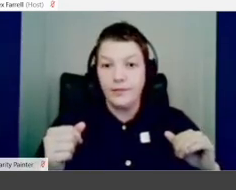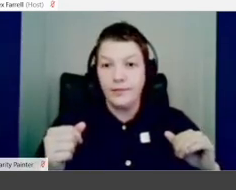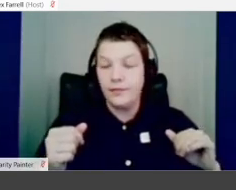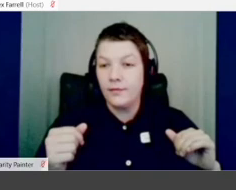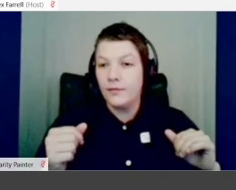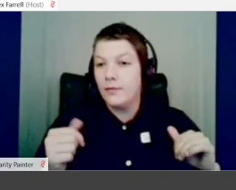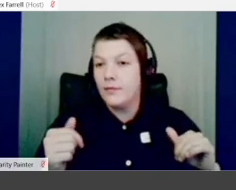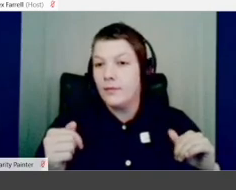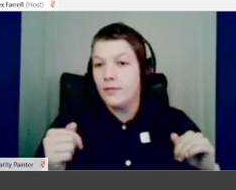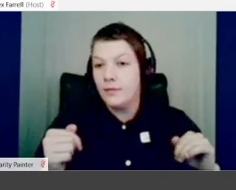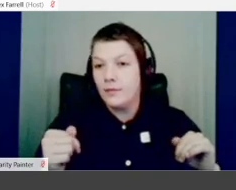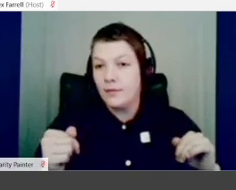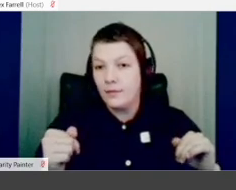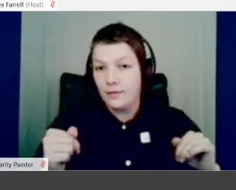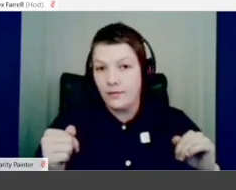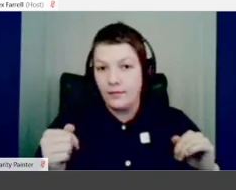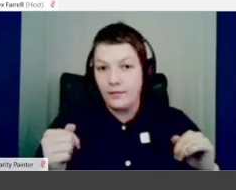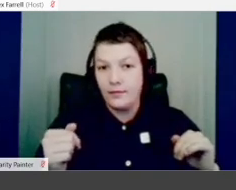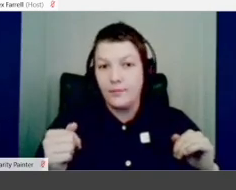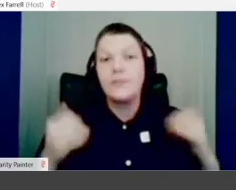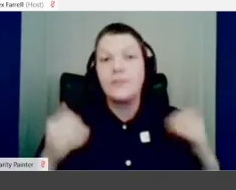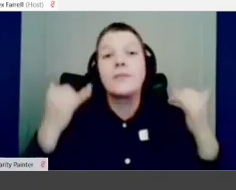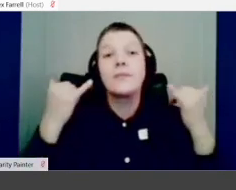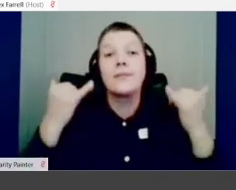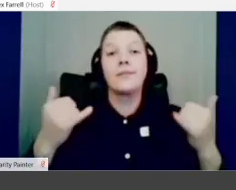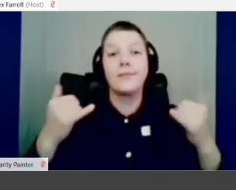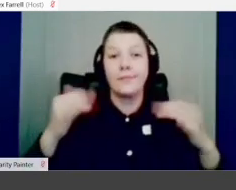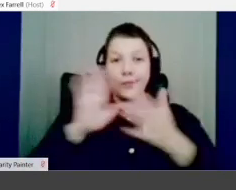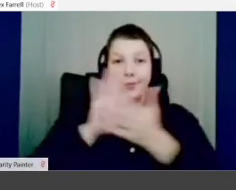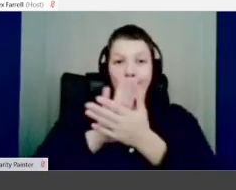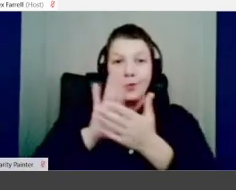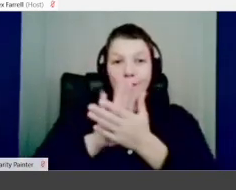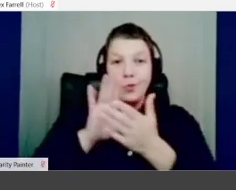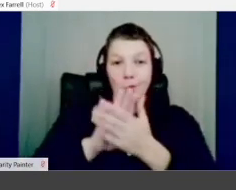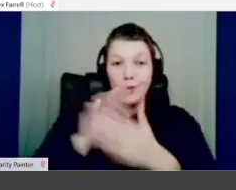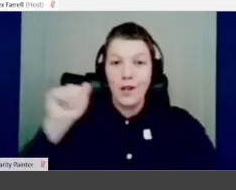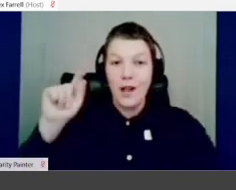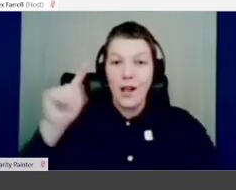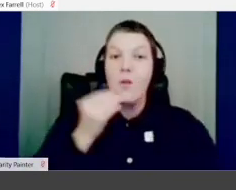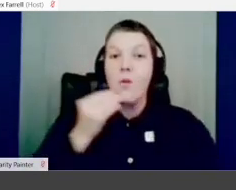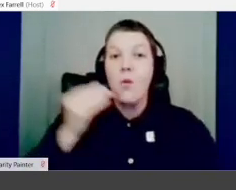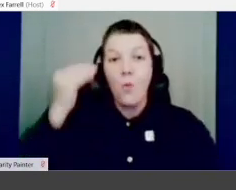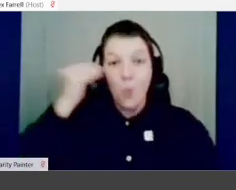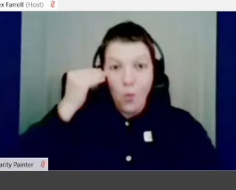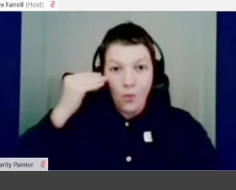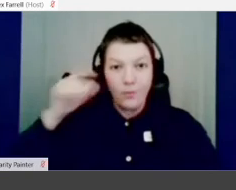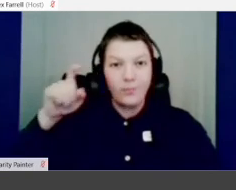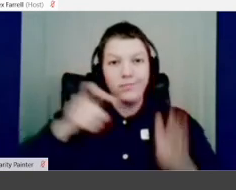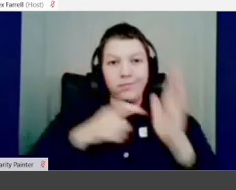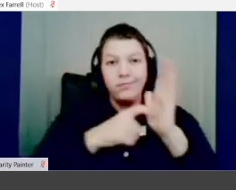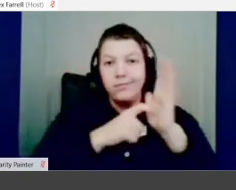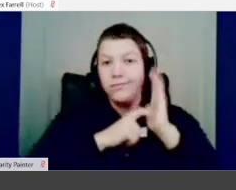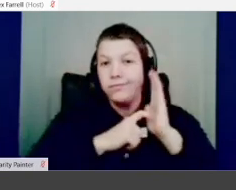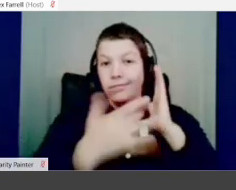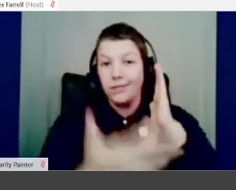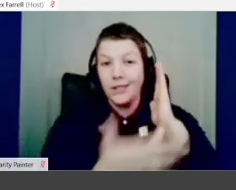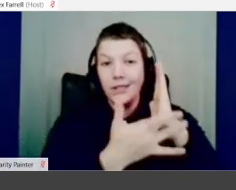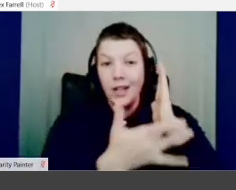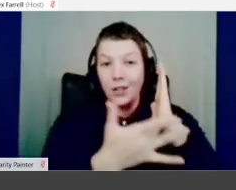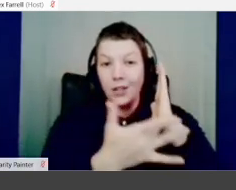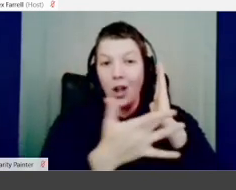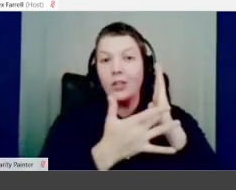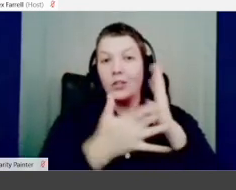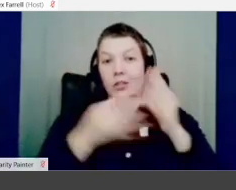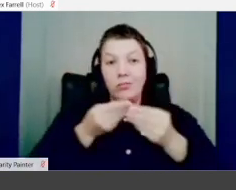Because now we're all doing school from home. And this isn't a luxury, this is a need. So having those kind of programs